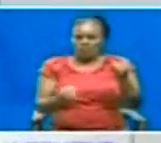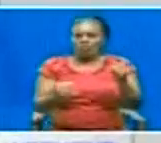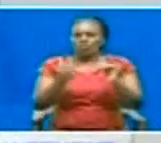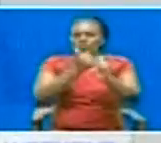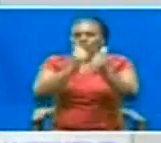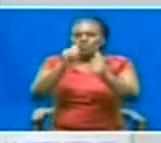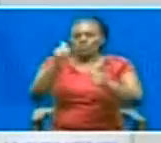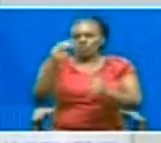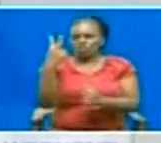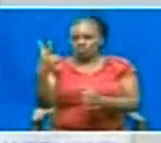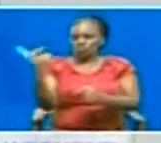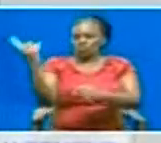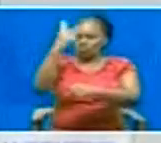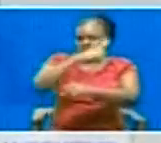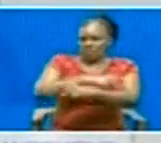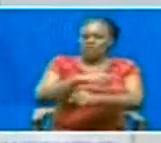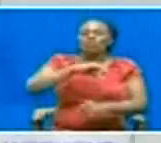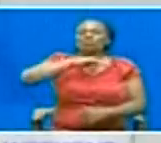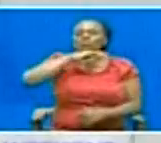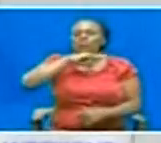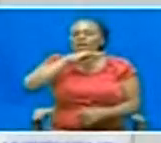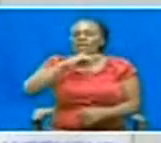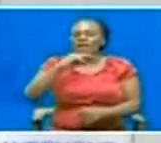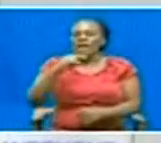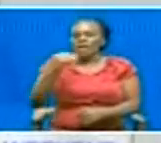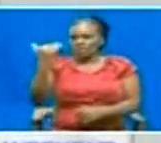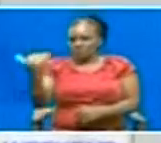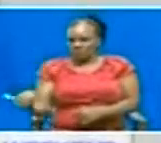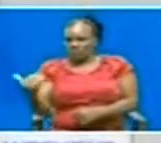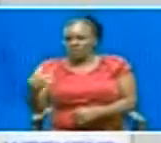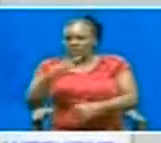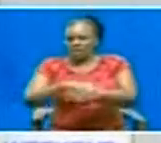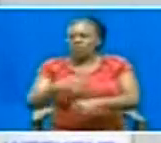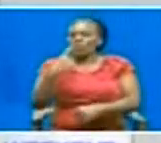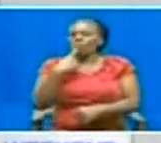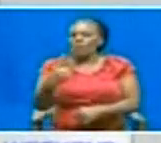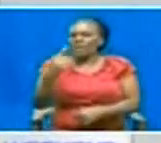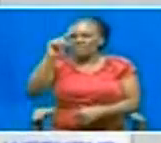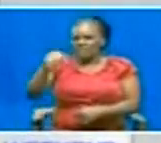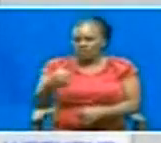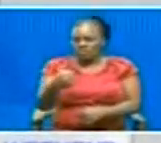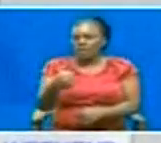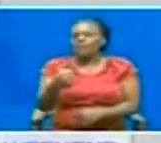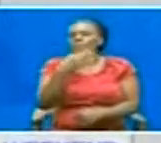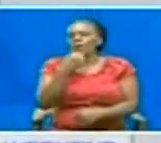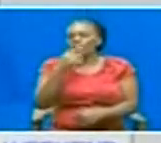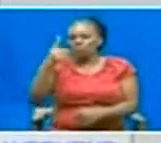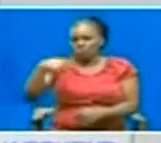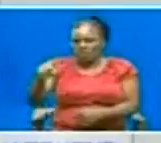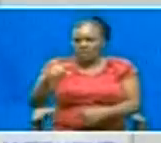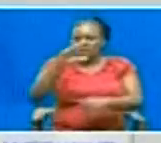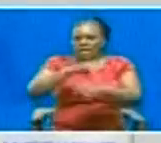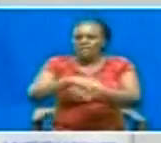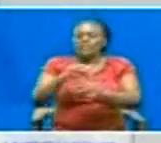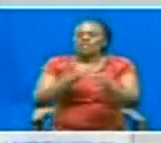In the last event of the 2 days, Uganda's world junior 1,000 meter champion Joshua Cheptegei weathered a